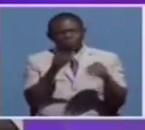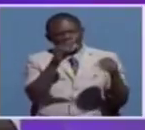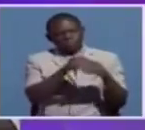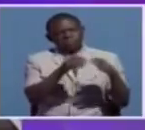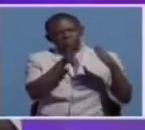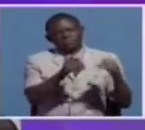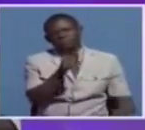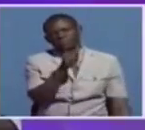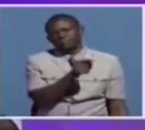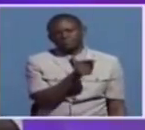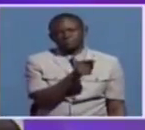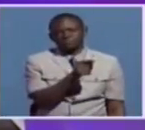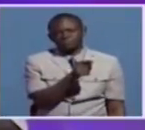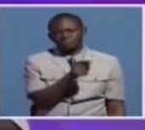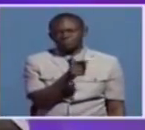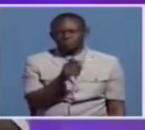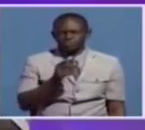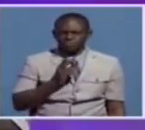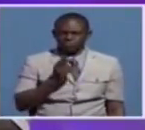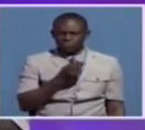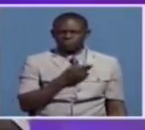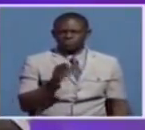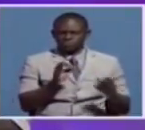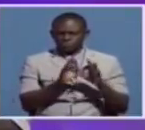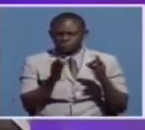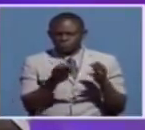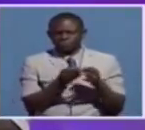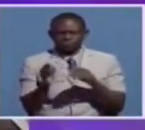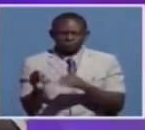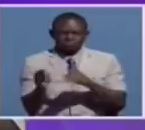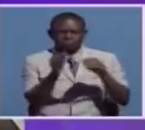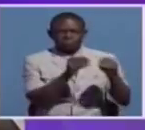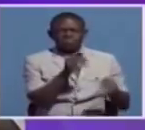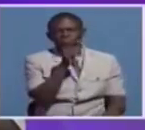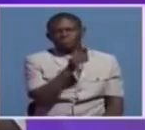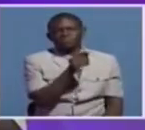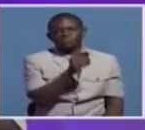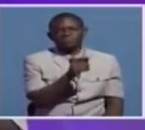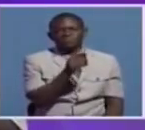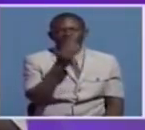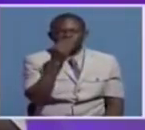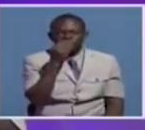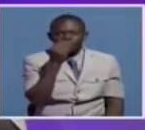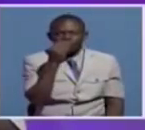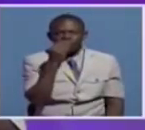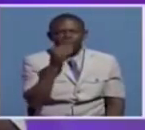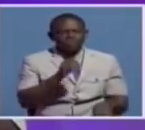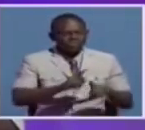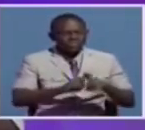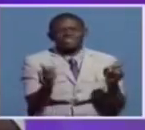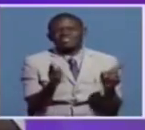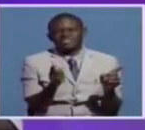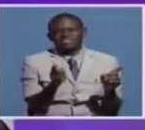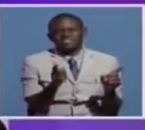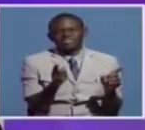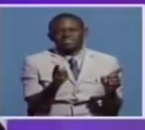transition could be felt. Okay, for instance, the food became strange. Suddenly, you had this plate